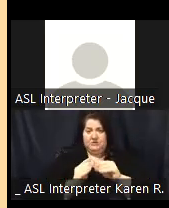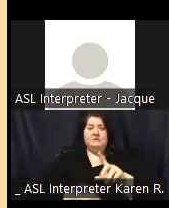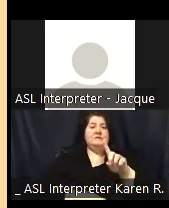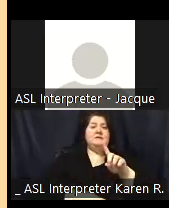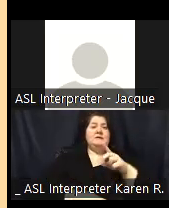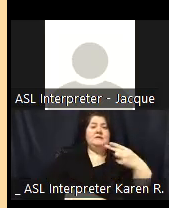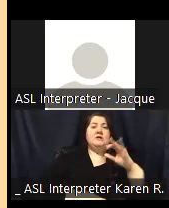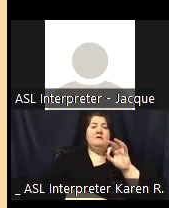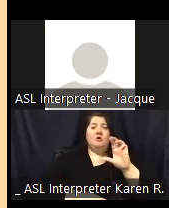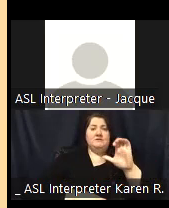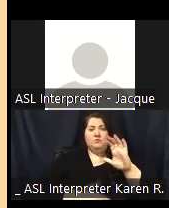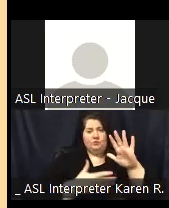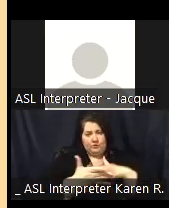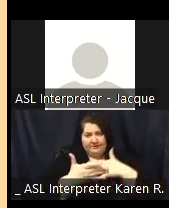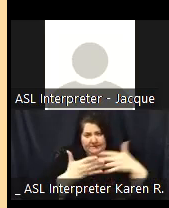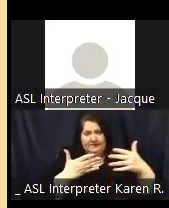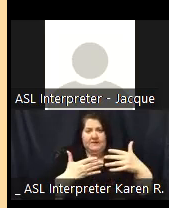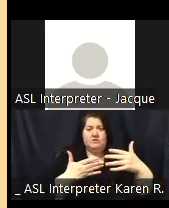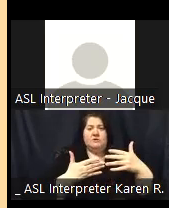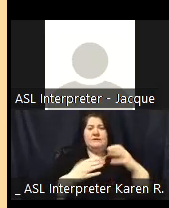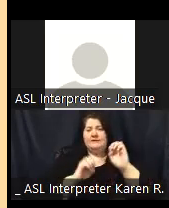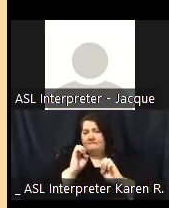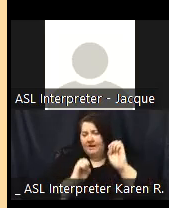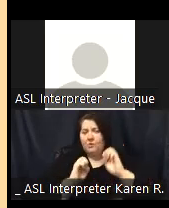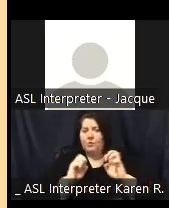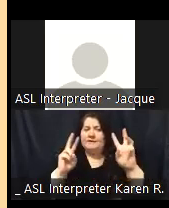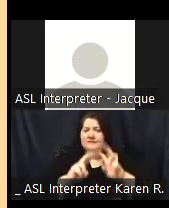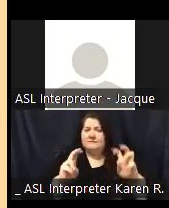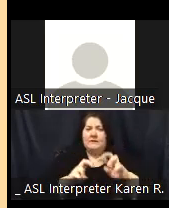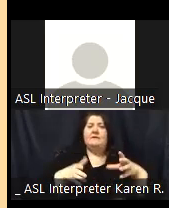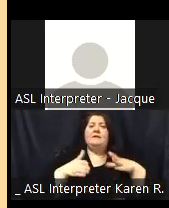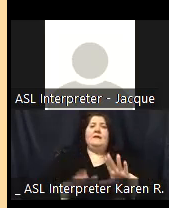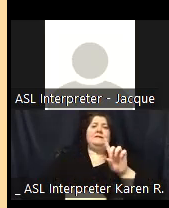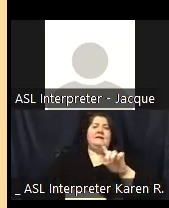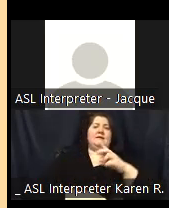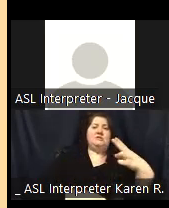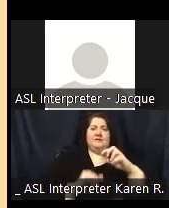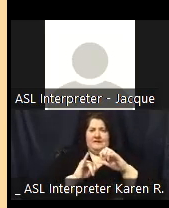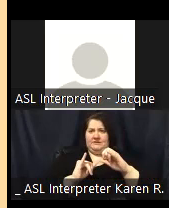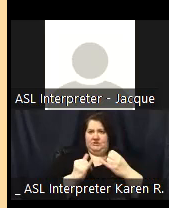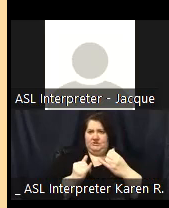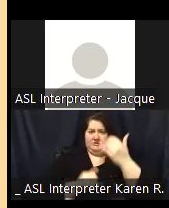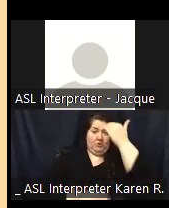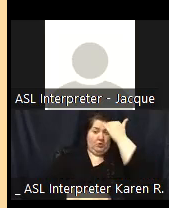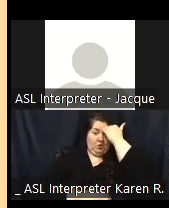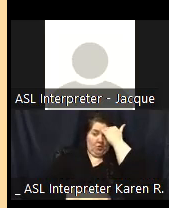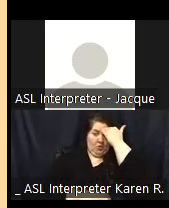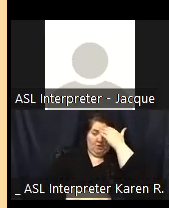FRC would schedule the eval or assessment and let the DHH agencies know where the family is at with their